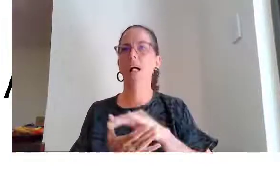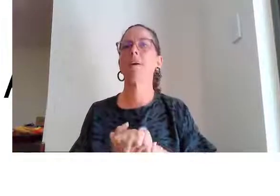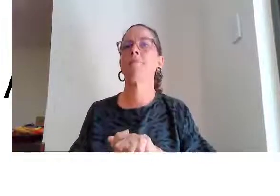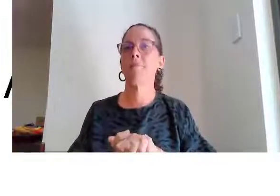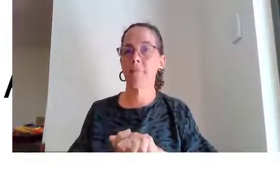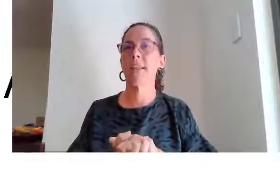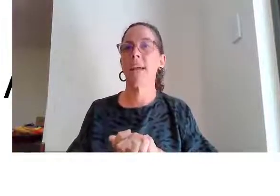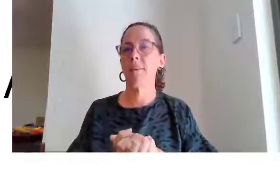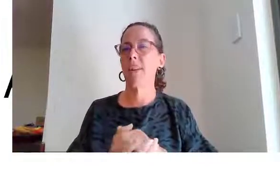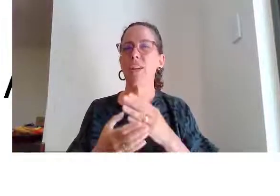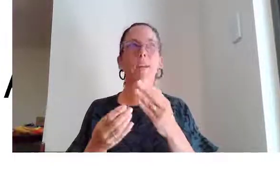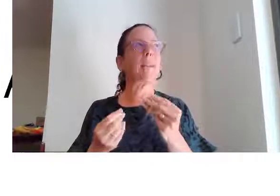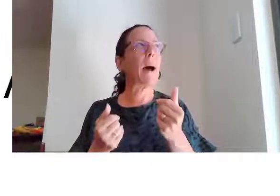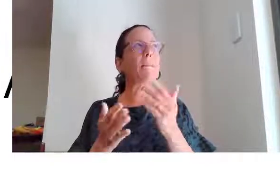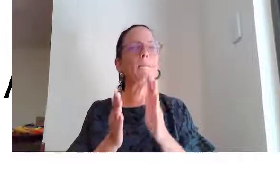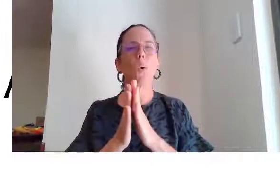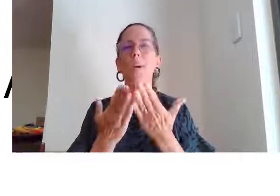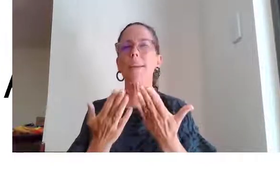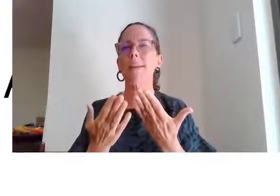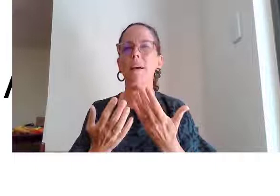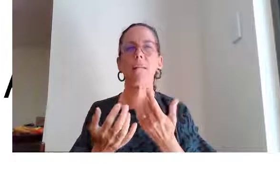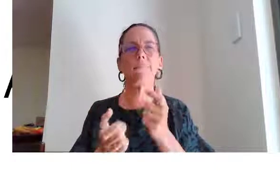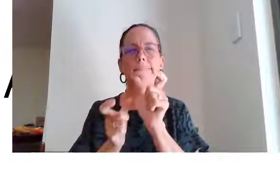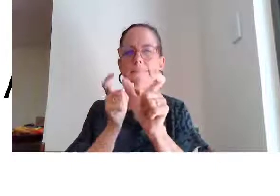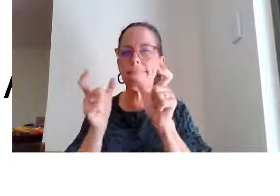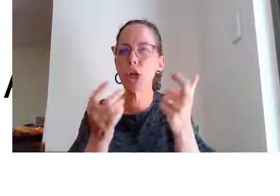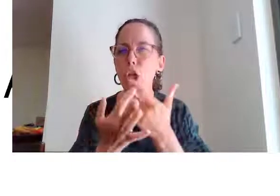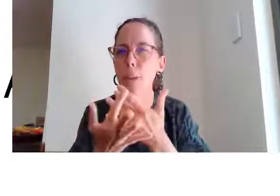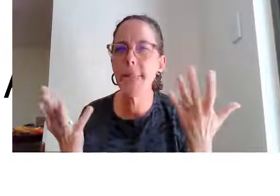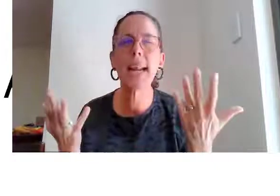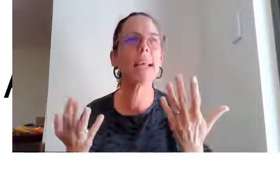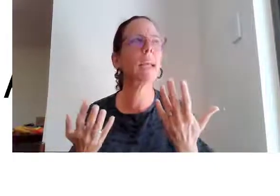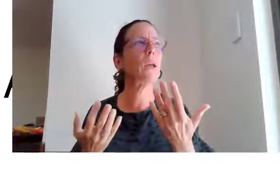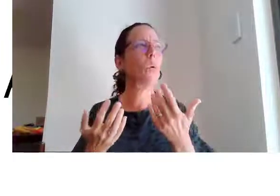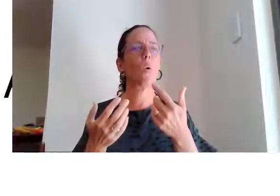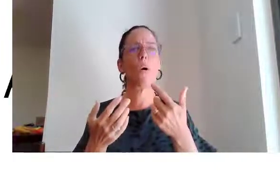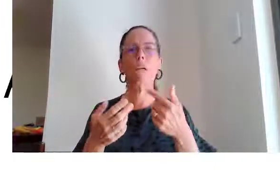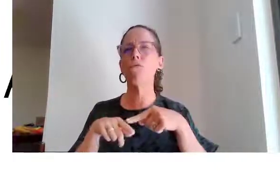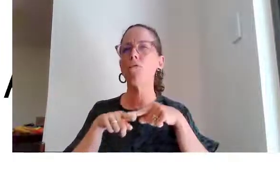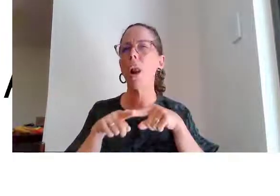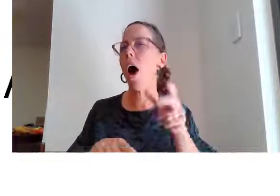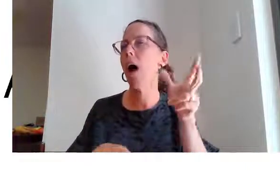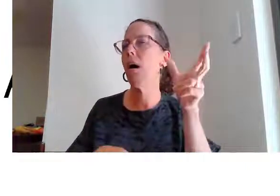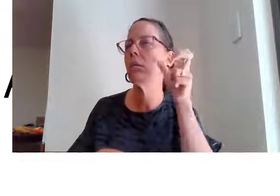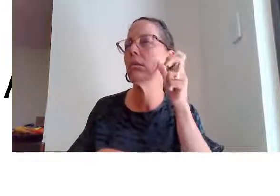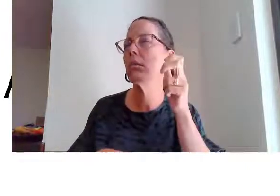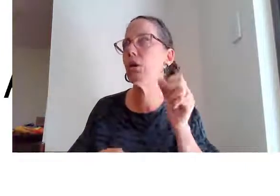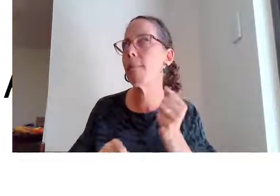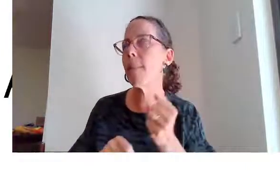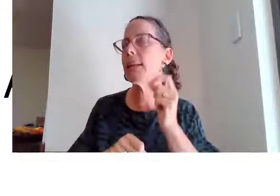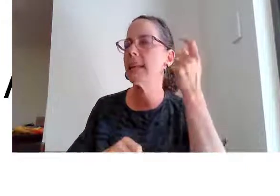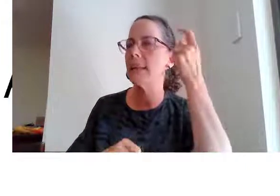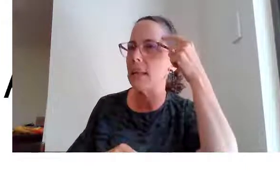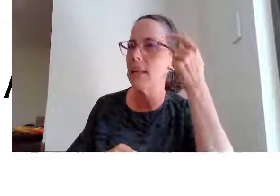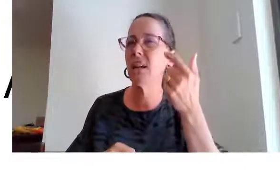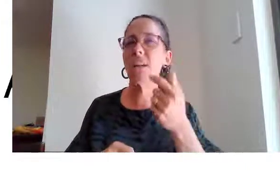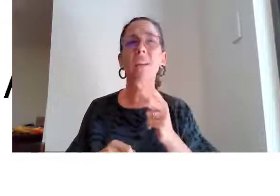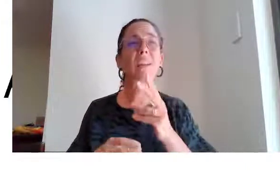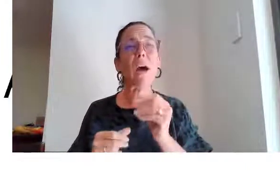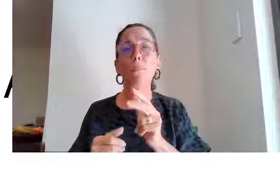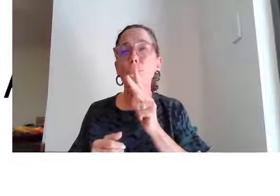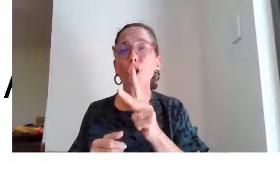up with 3 or 4 out of that original selection of 10. So sometimes the books were somewhat too